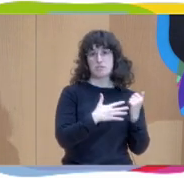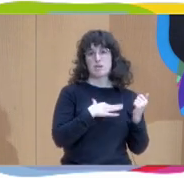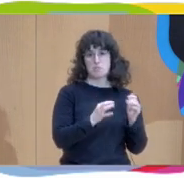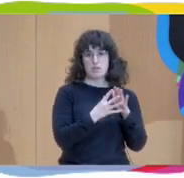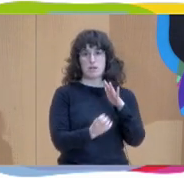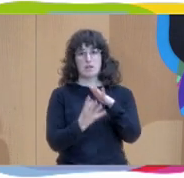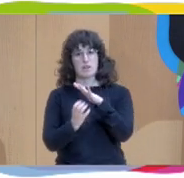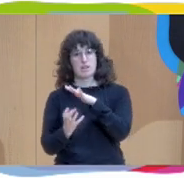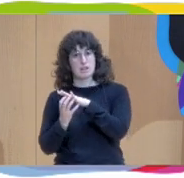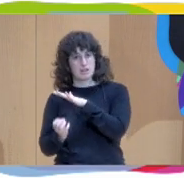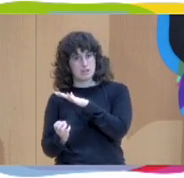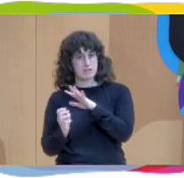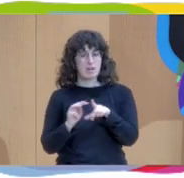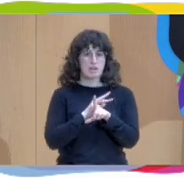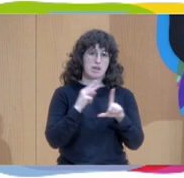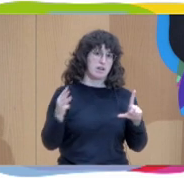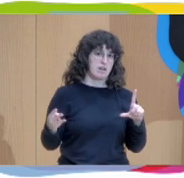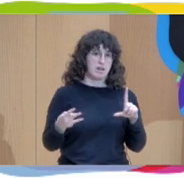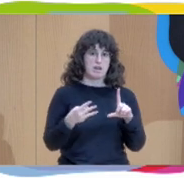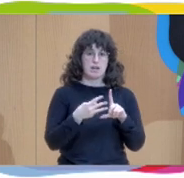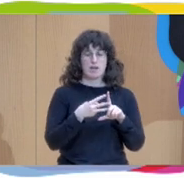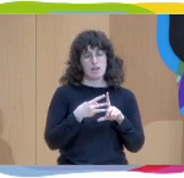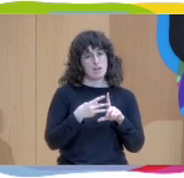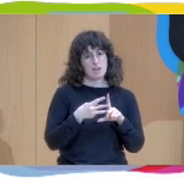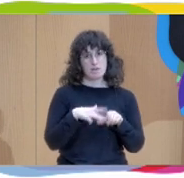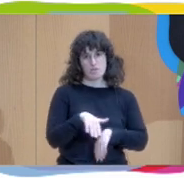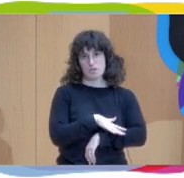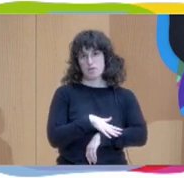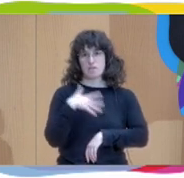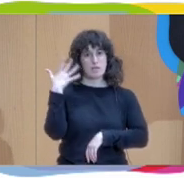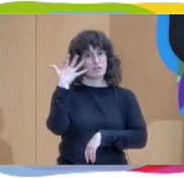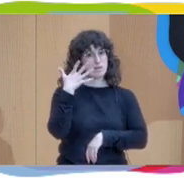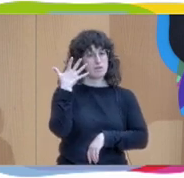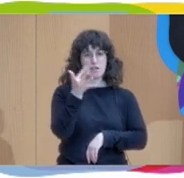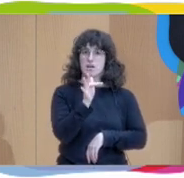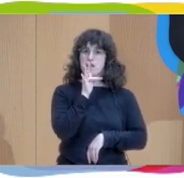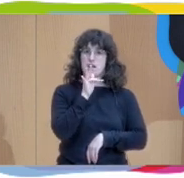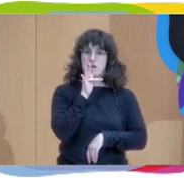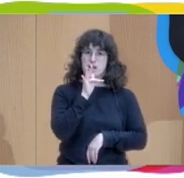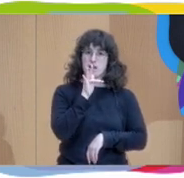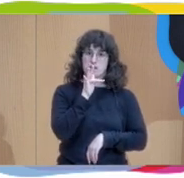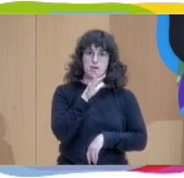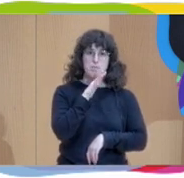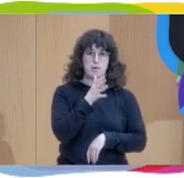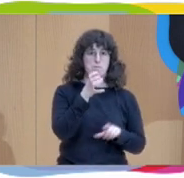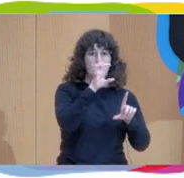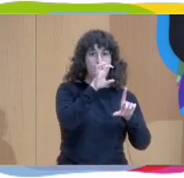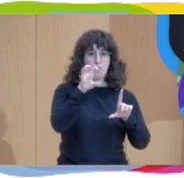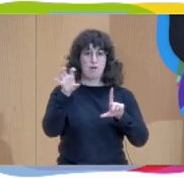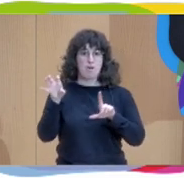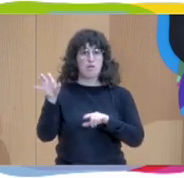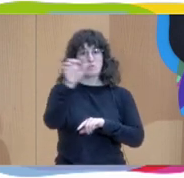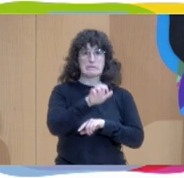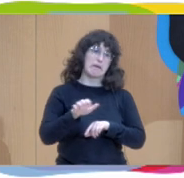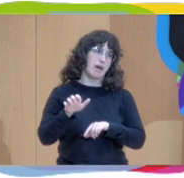European Union logos in the wrong size and wrong place. So, they must be fitted. But you can read the text.